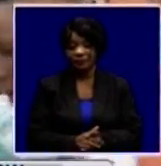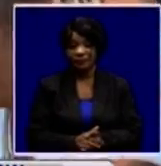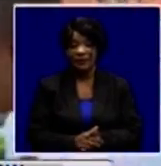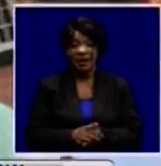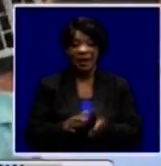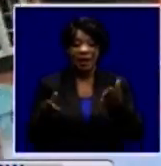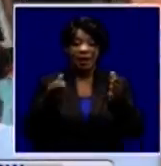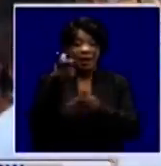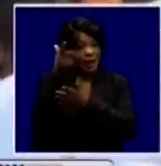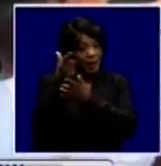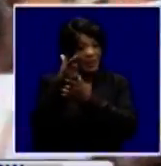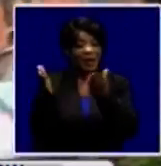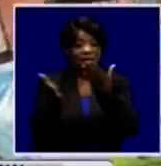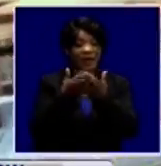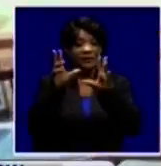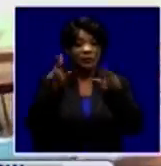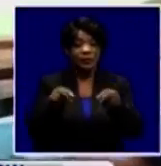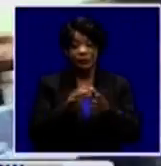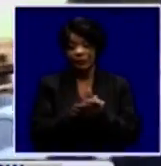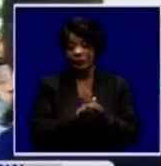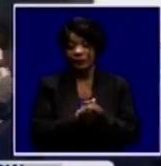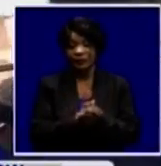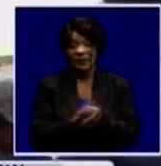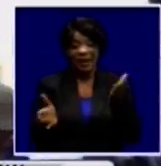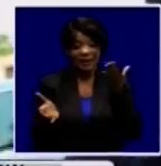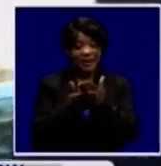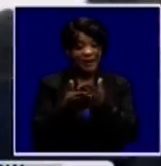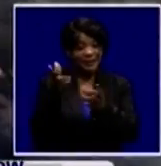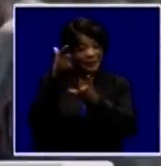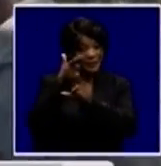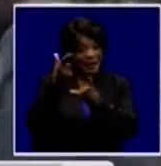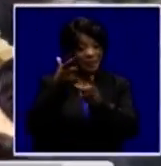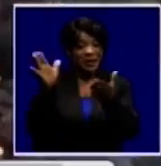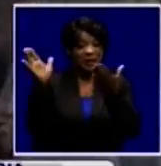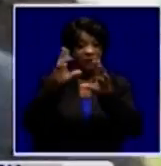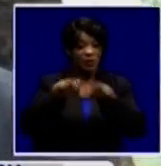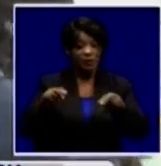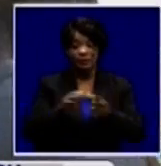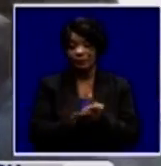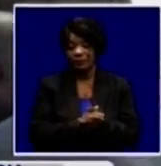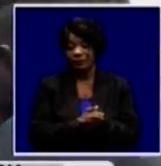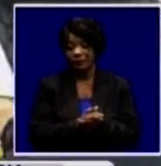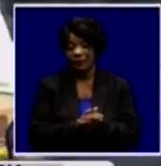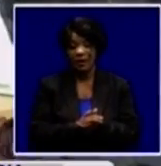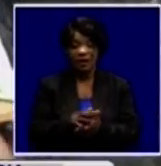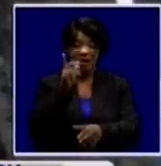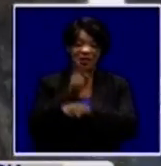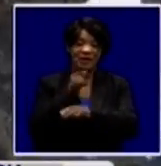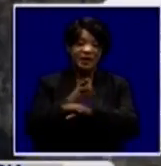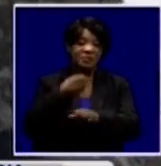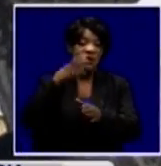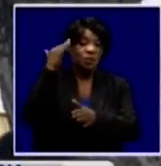touch the camera. Don't touch the camera. Don't touch the camera. But why are you threatening us?